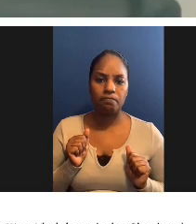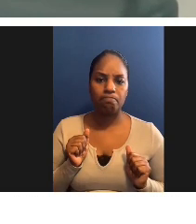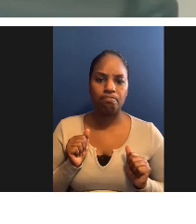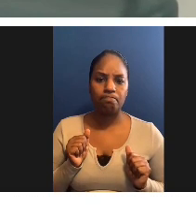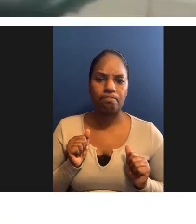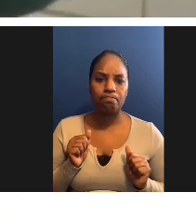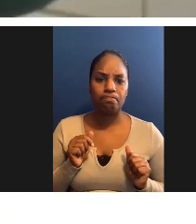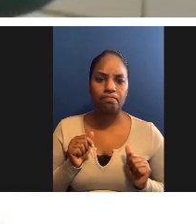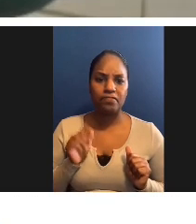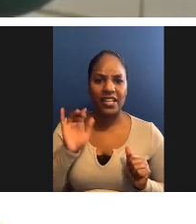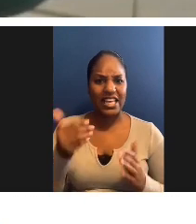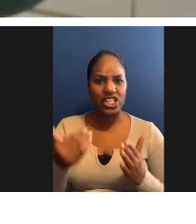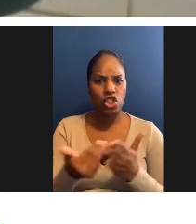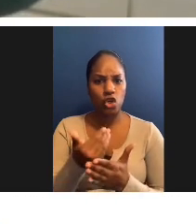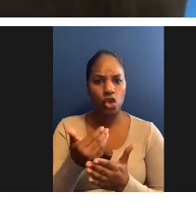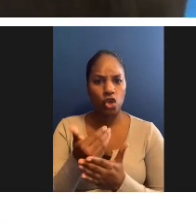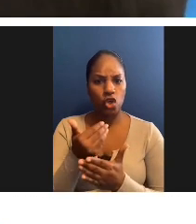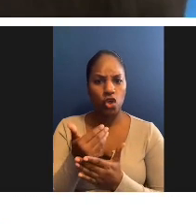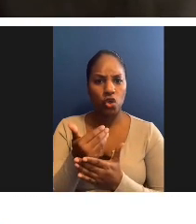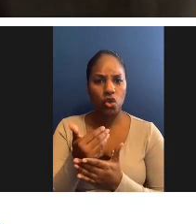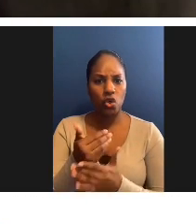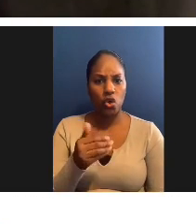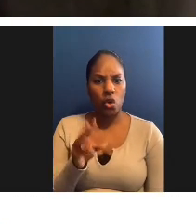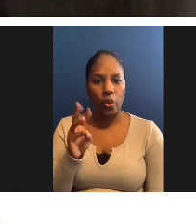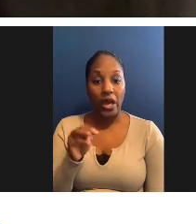This is brand new. We'll get off of that.